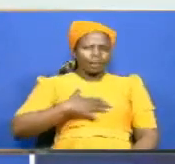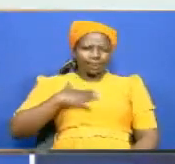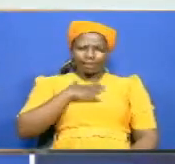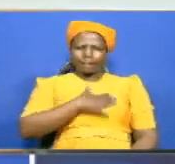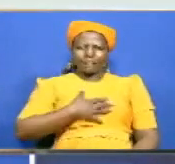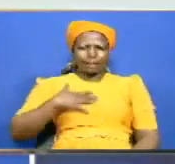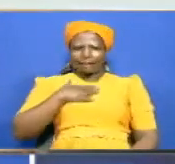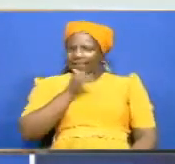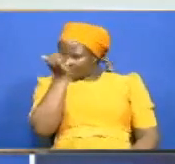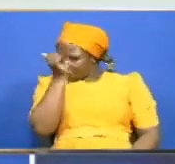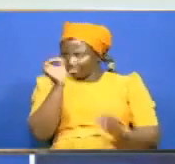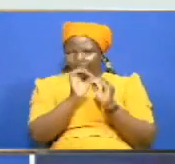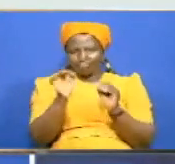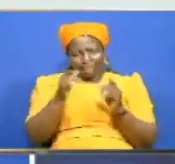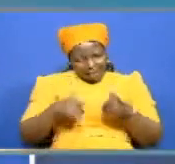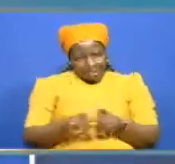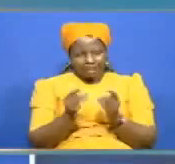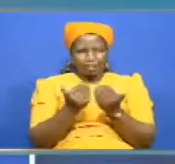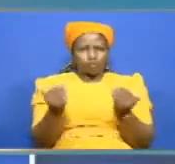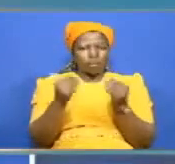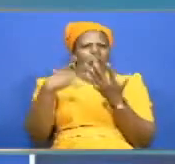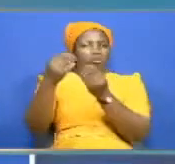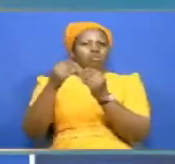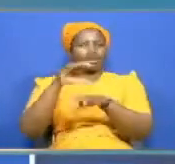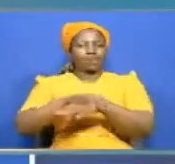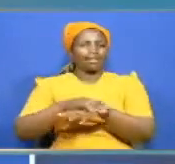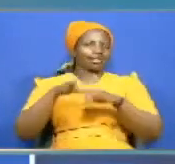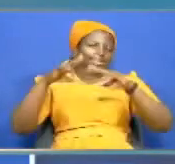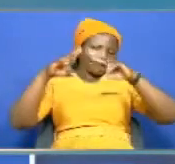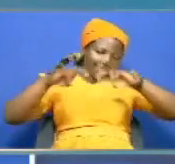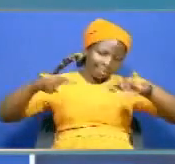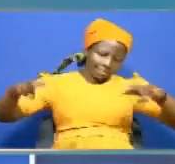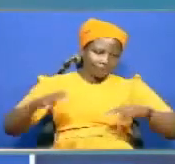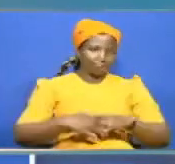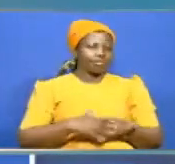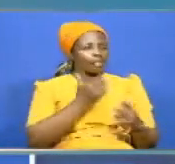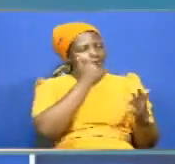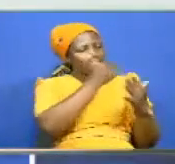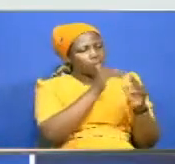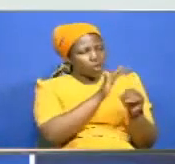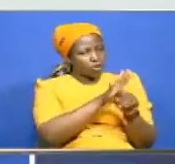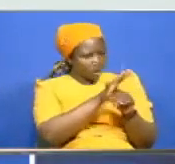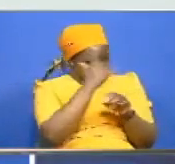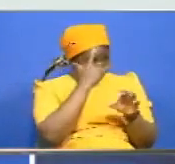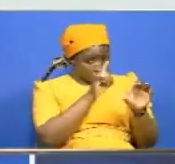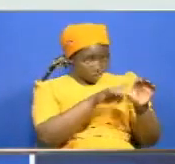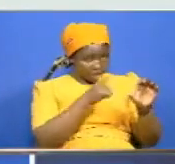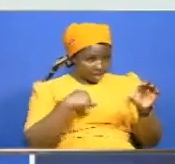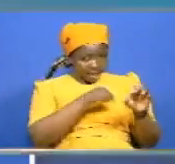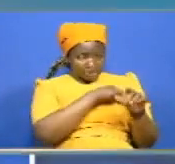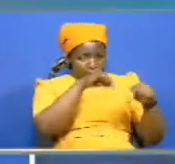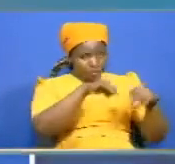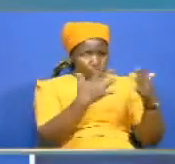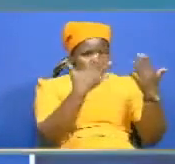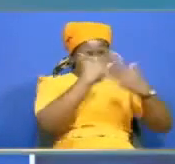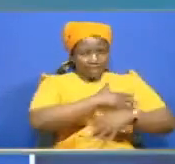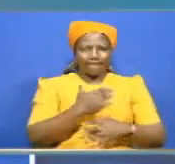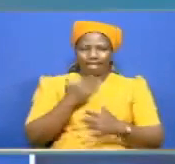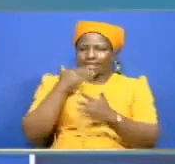Catherine Nyongesa? Yes. Thank you very much for joining us tonight. Thank you. That was